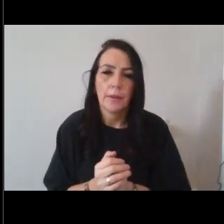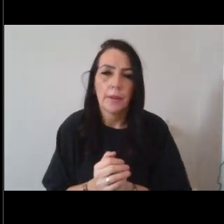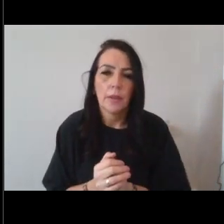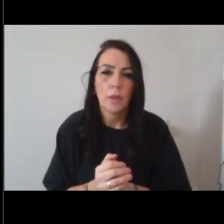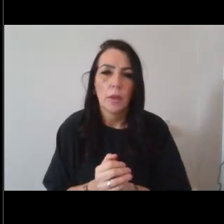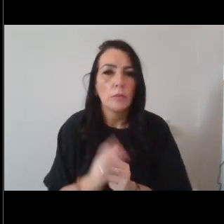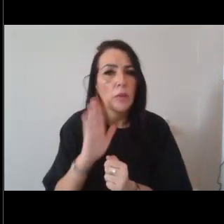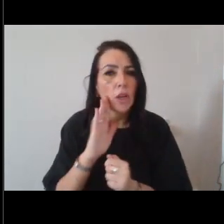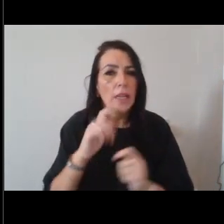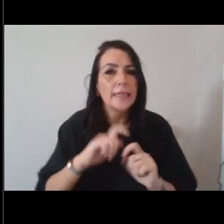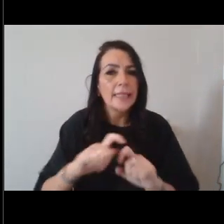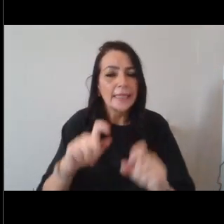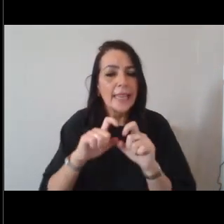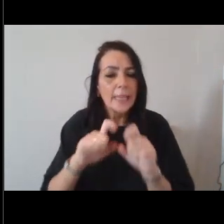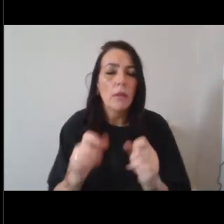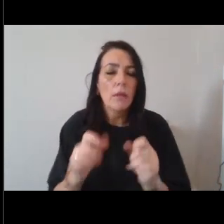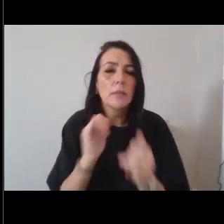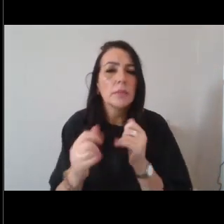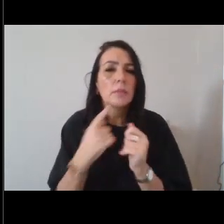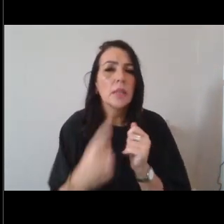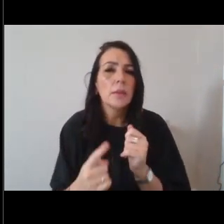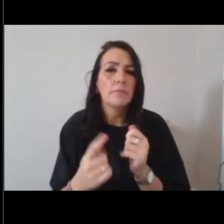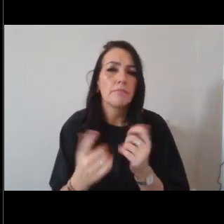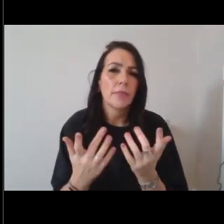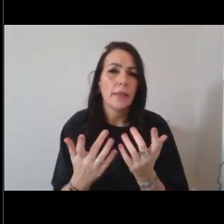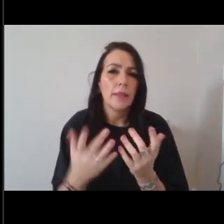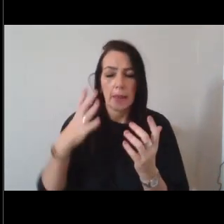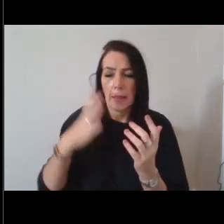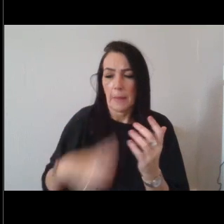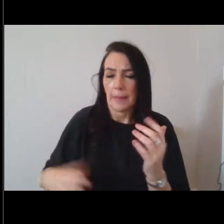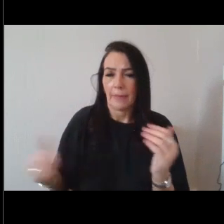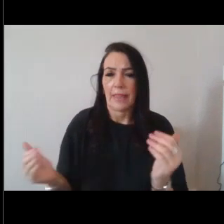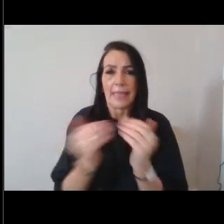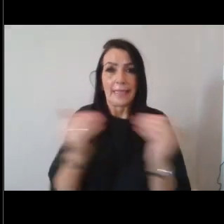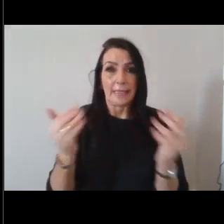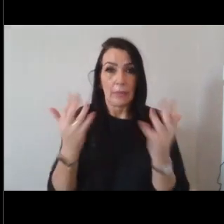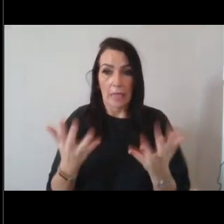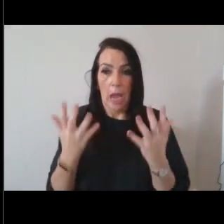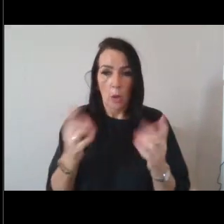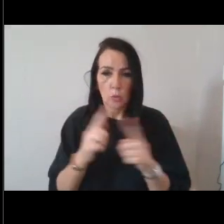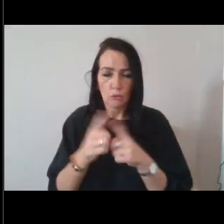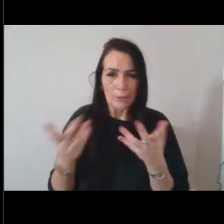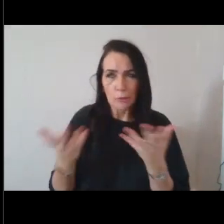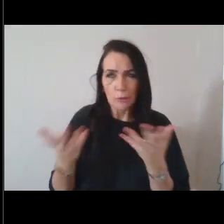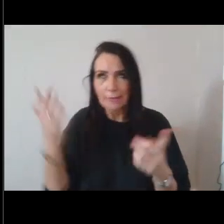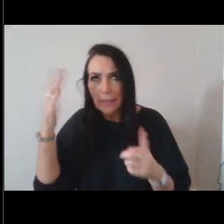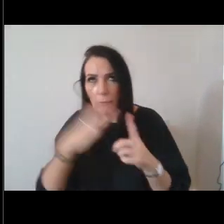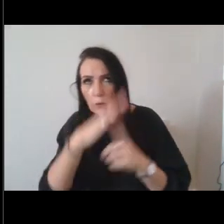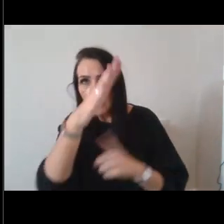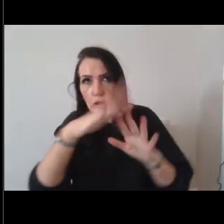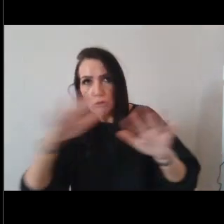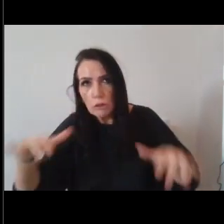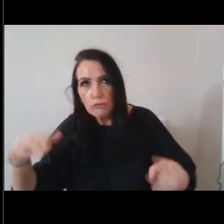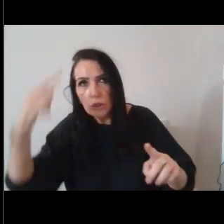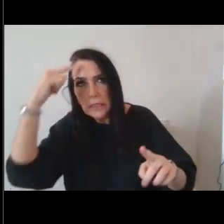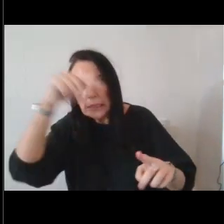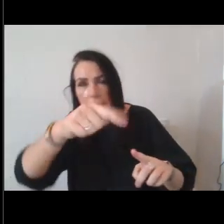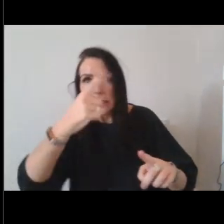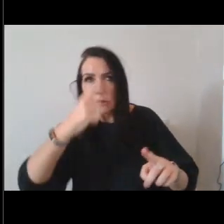sustainable defined as maybe meeting the needs of the present without compromising future generations' ability to meet their